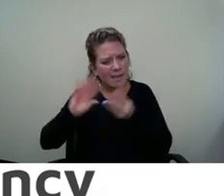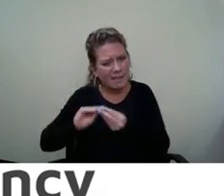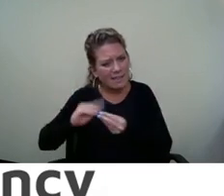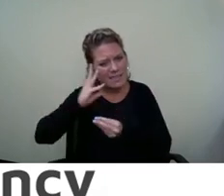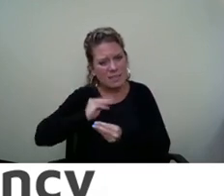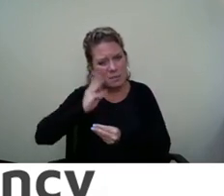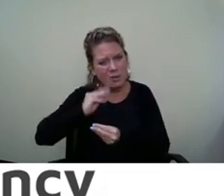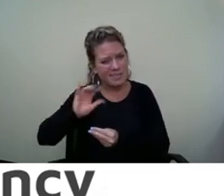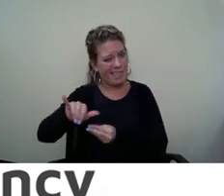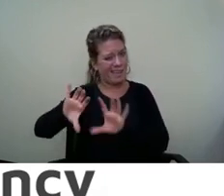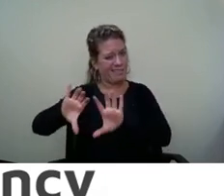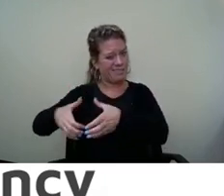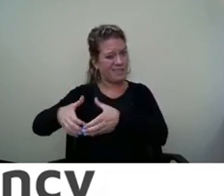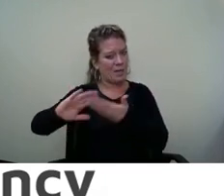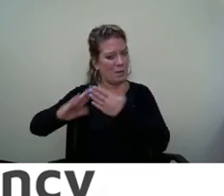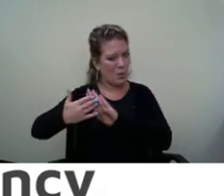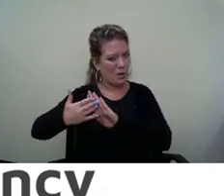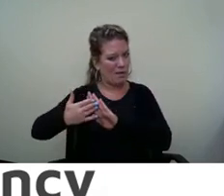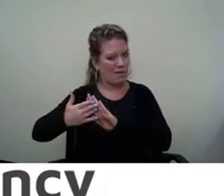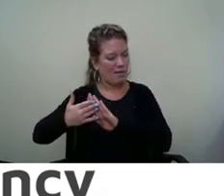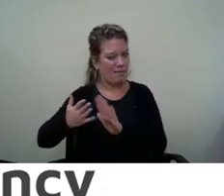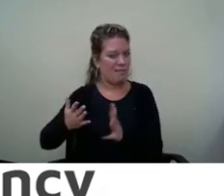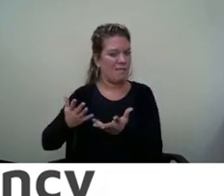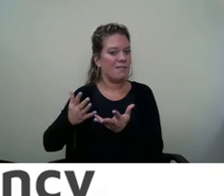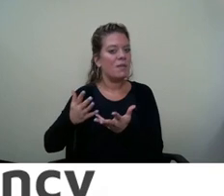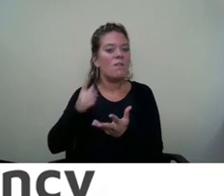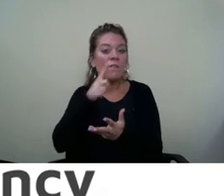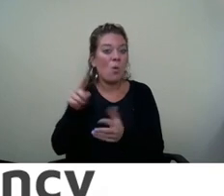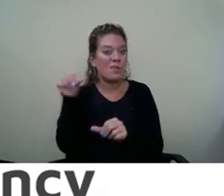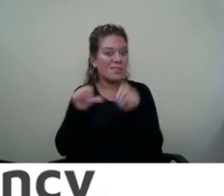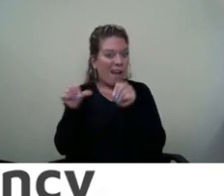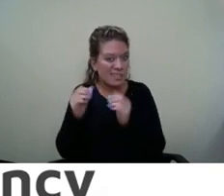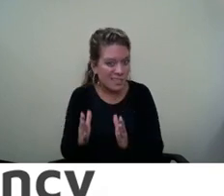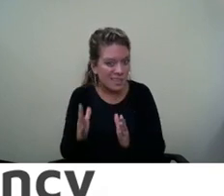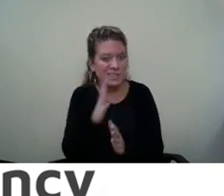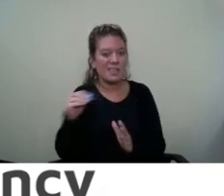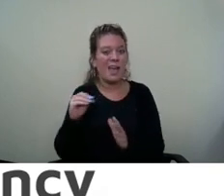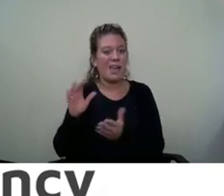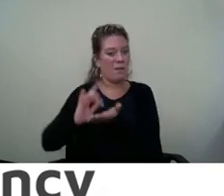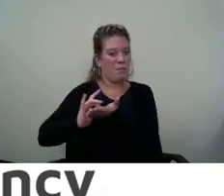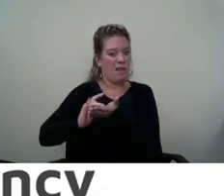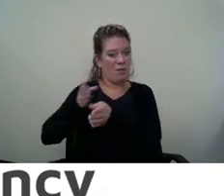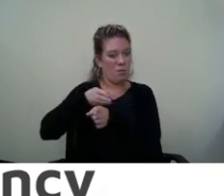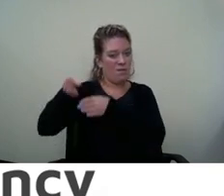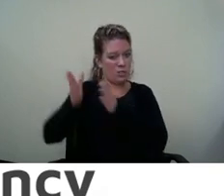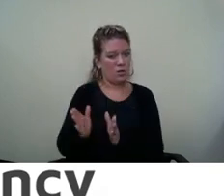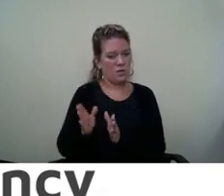with scientists in particular and medical professionals, and we'll certainly talk about that as well.